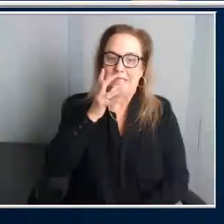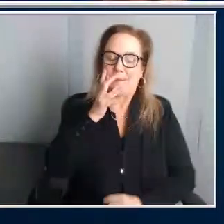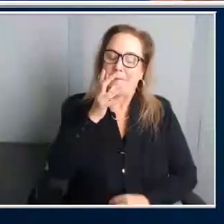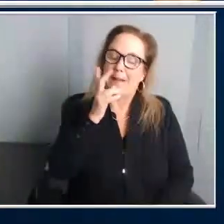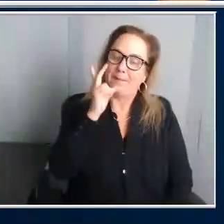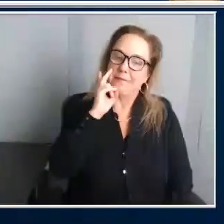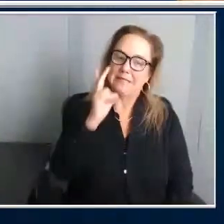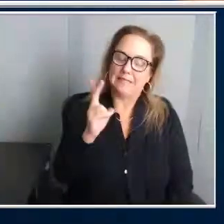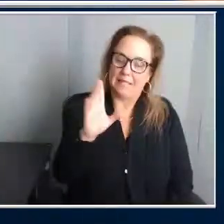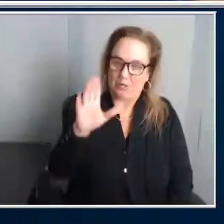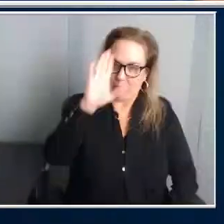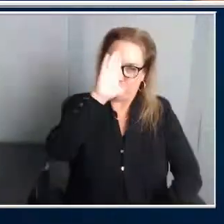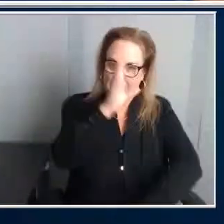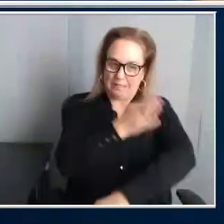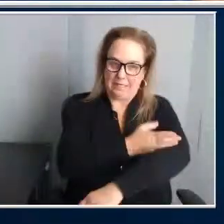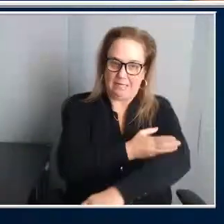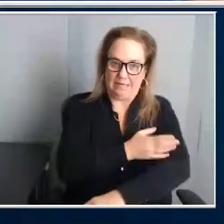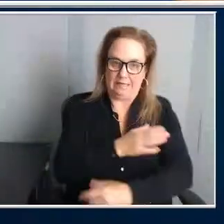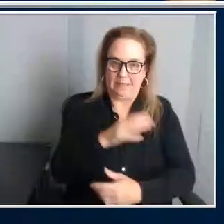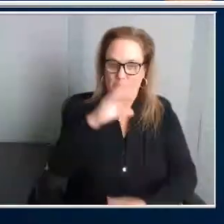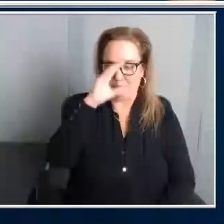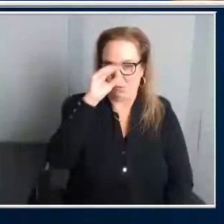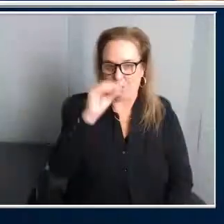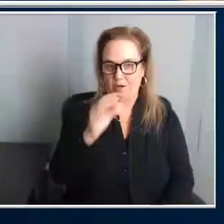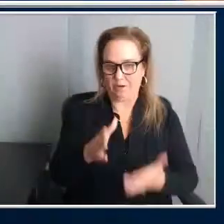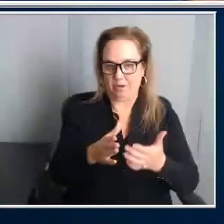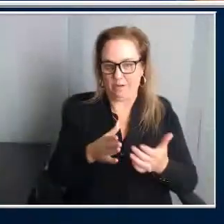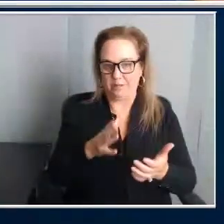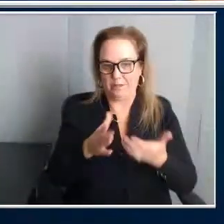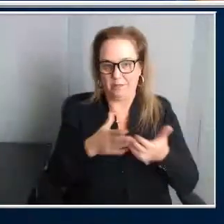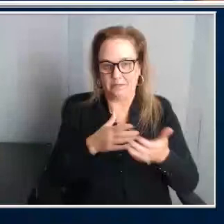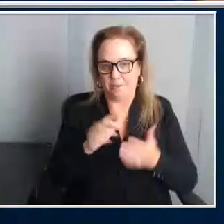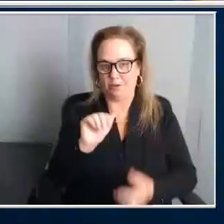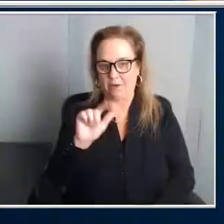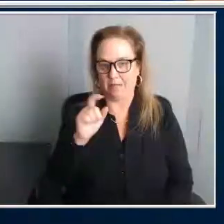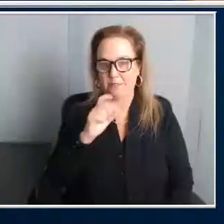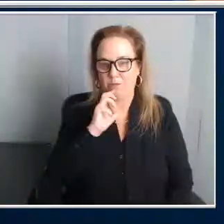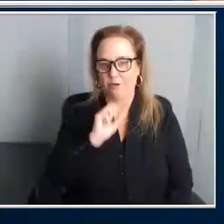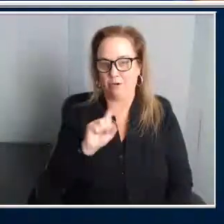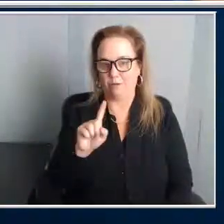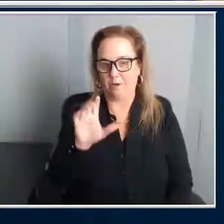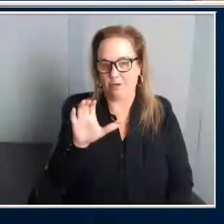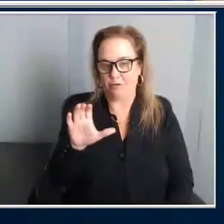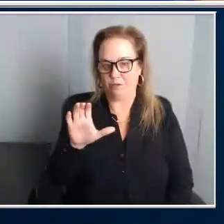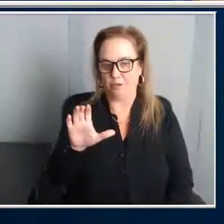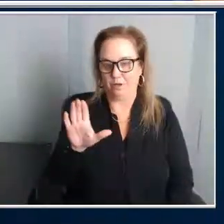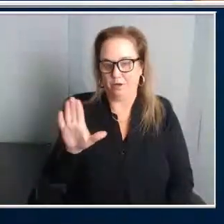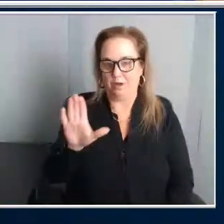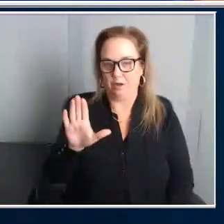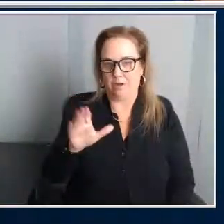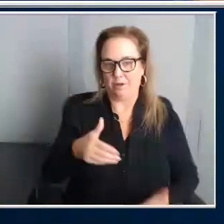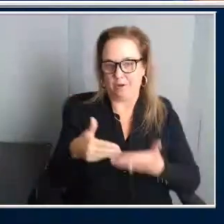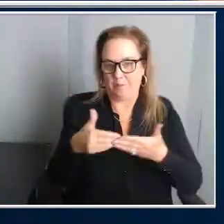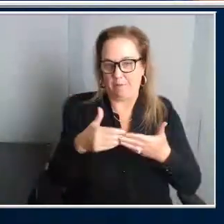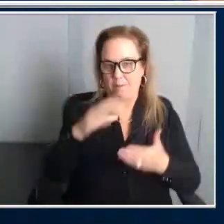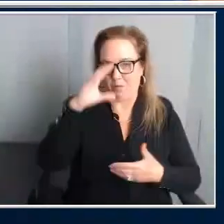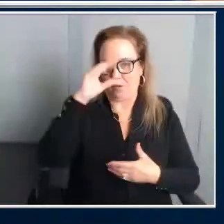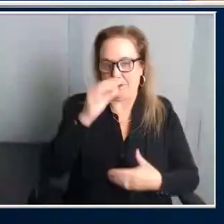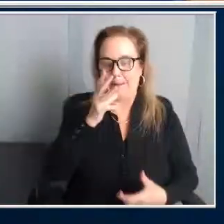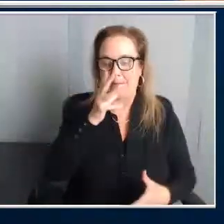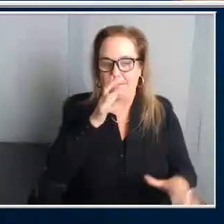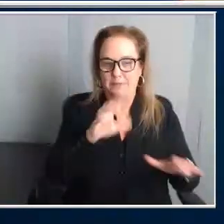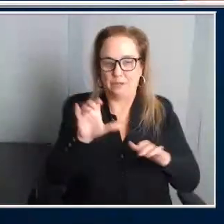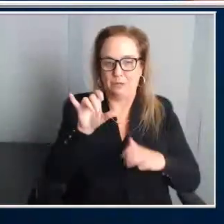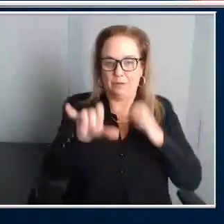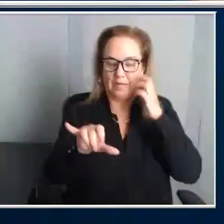see your son. You know, that's your little boy. No matter, Alex, even when you're 100 years old, your mom's still going to see you as your baby because that's what moms do, right?